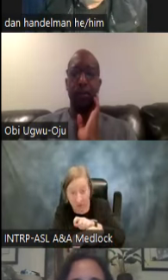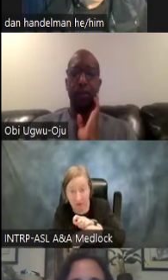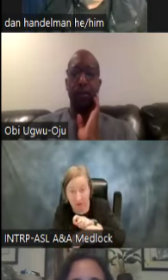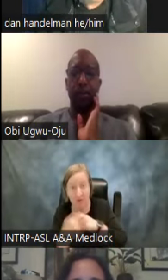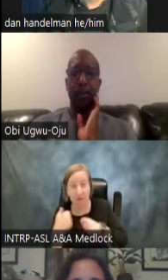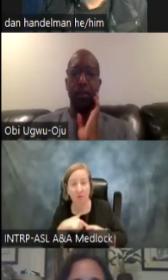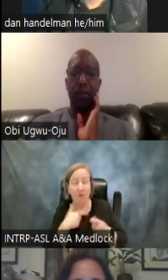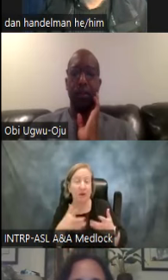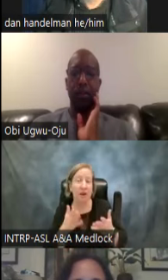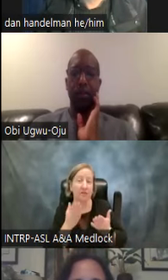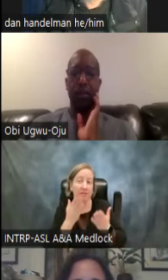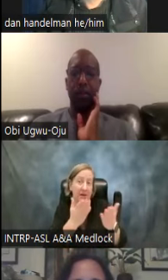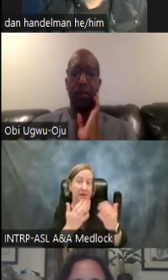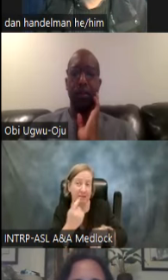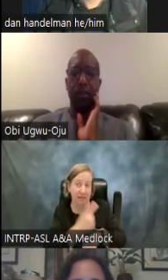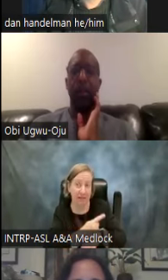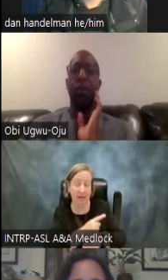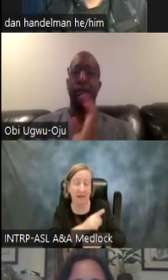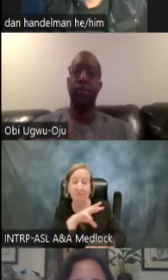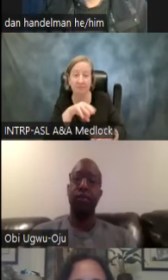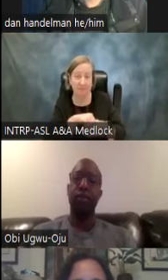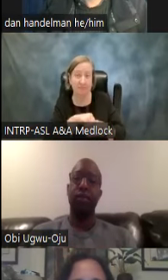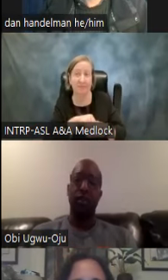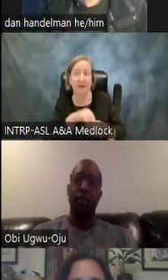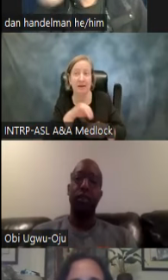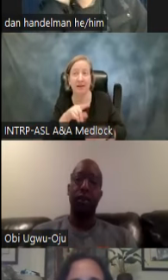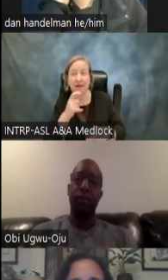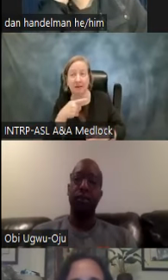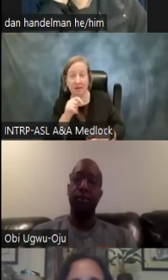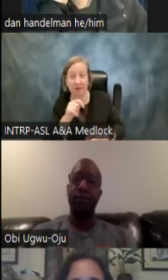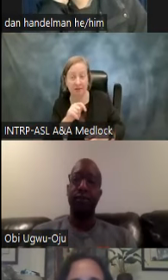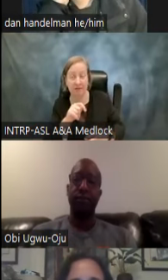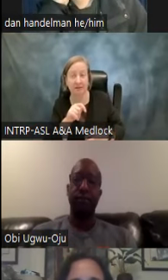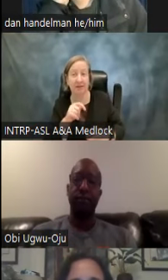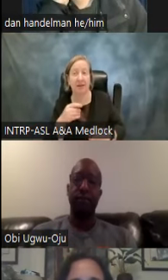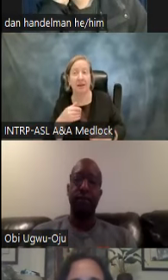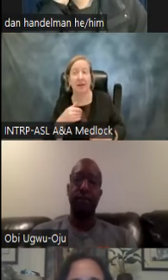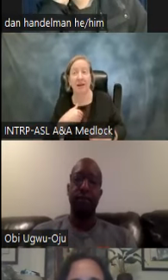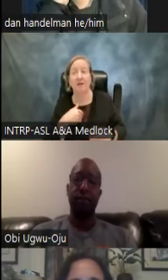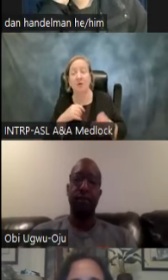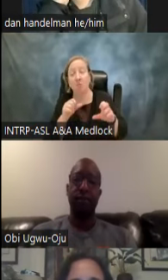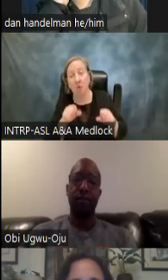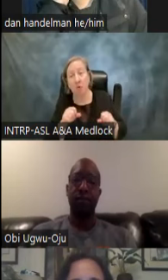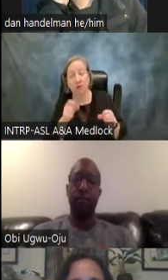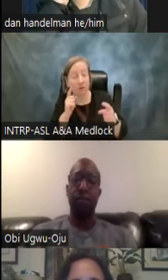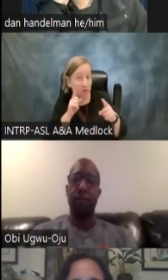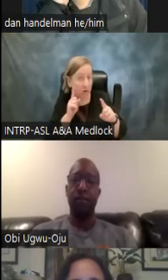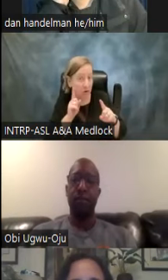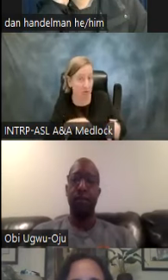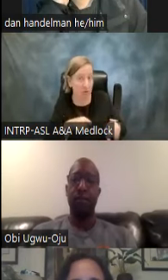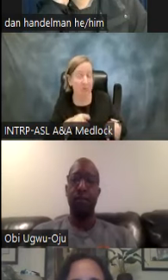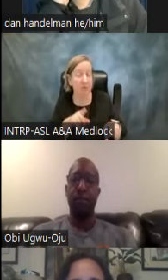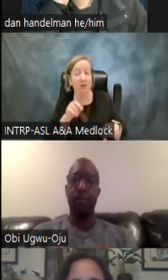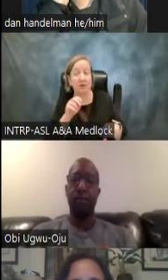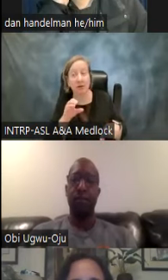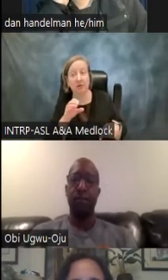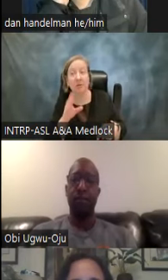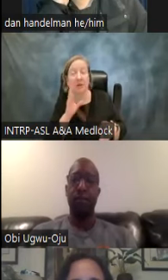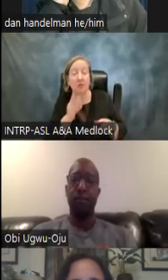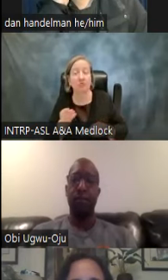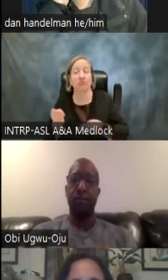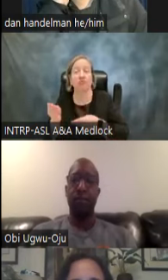have made today incorporated into the text. There is potential agreement document that was circulated